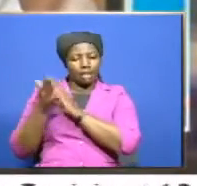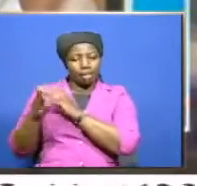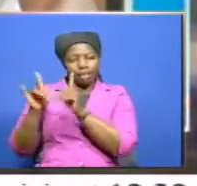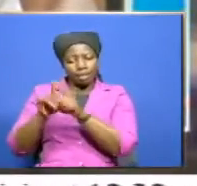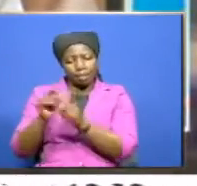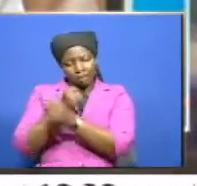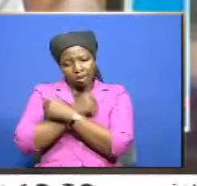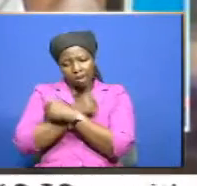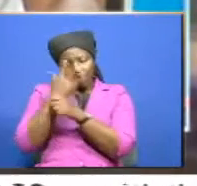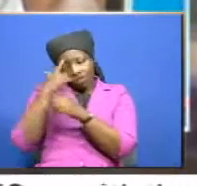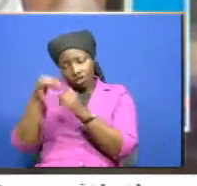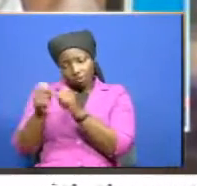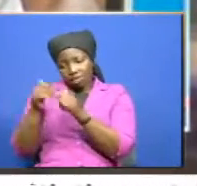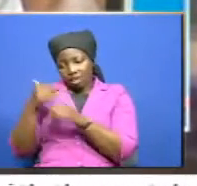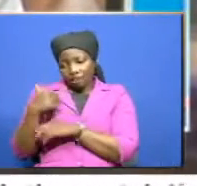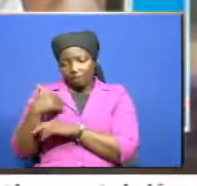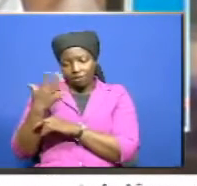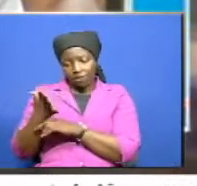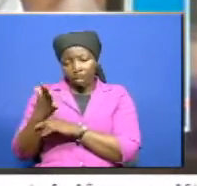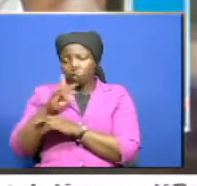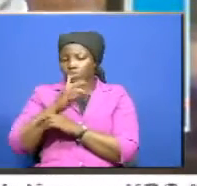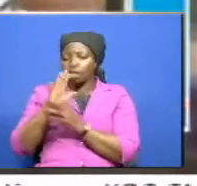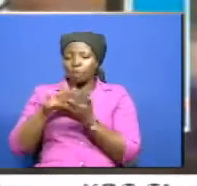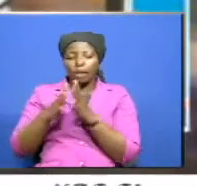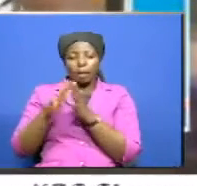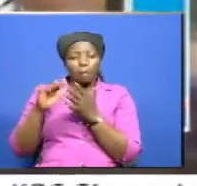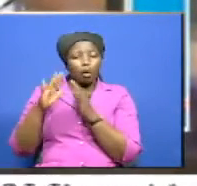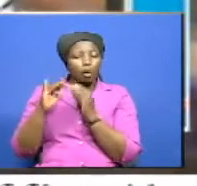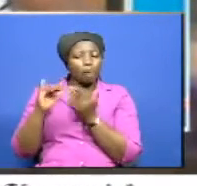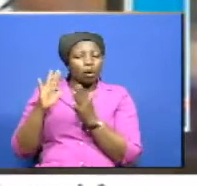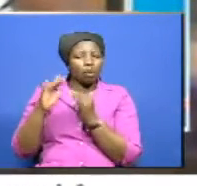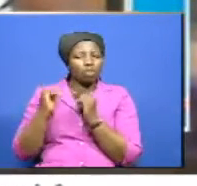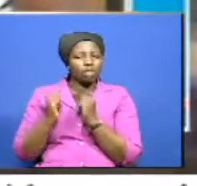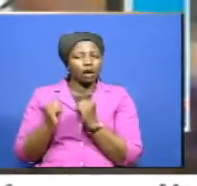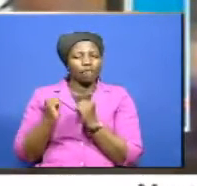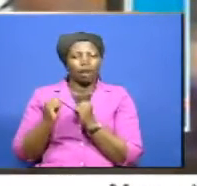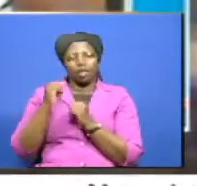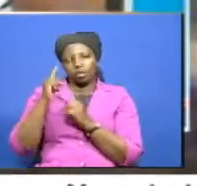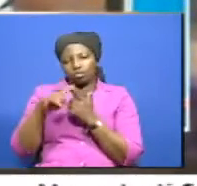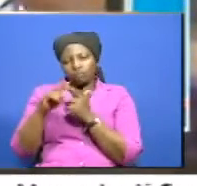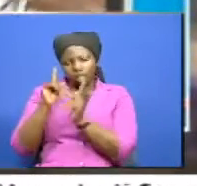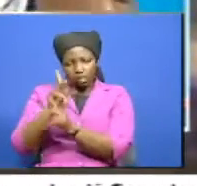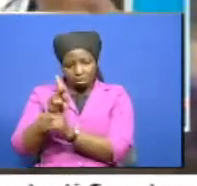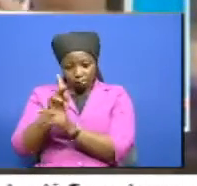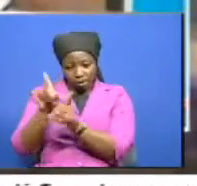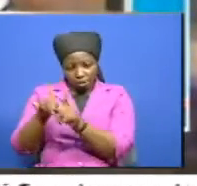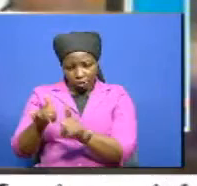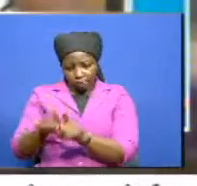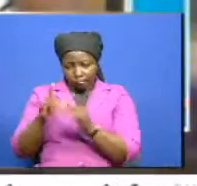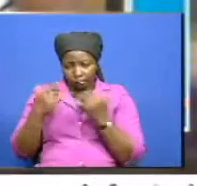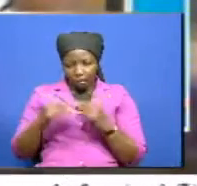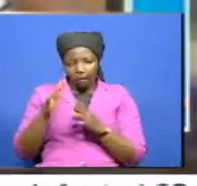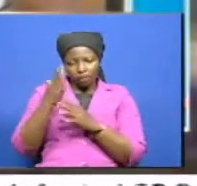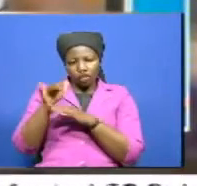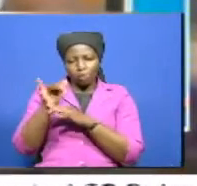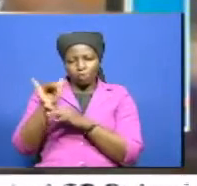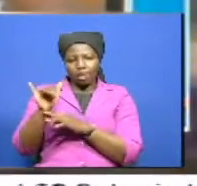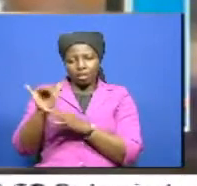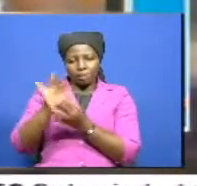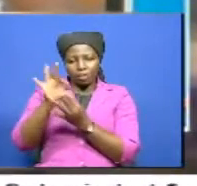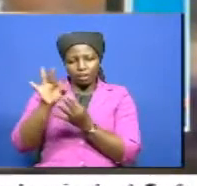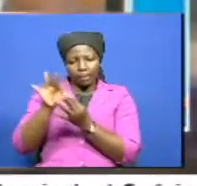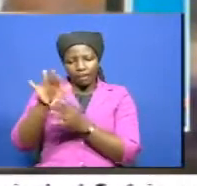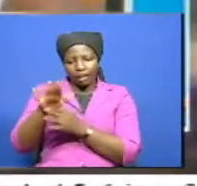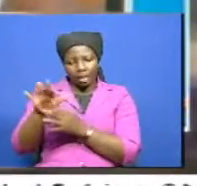become more and more difficult to, you know, to maintain probably the same kind of players from that particular area, especially now that